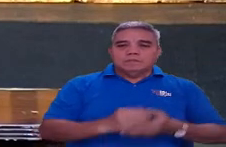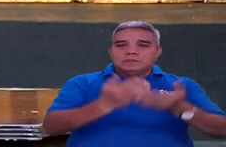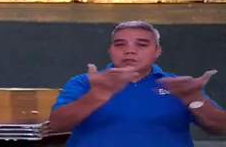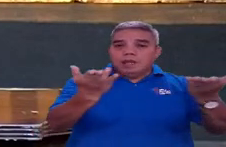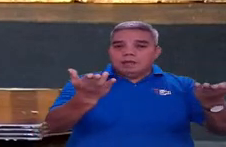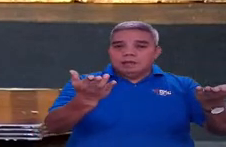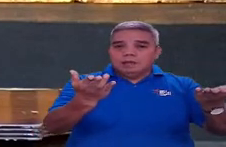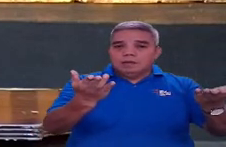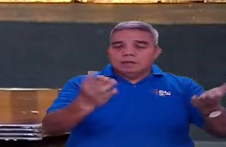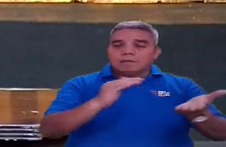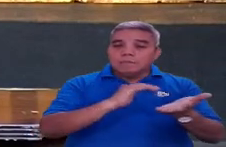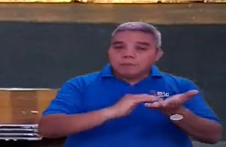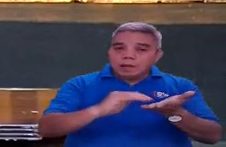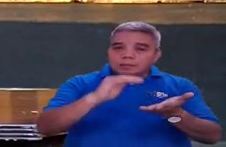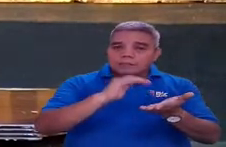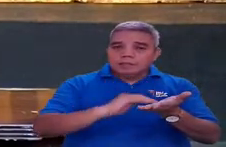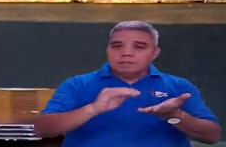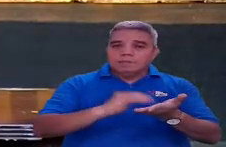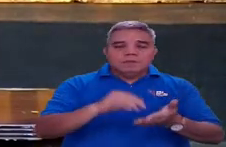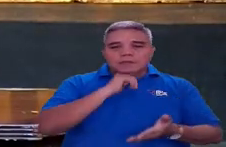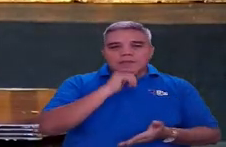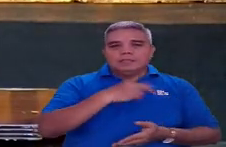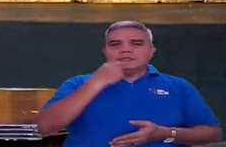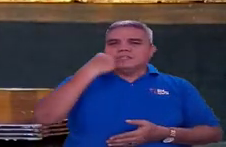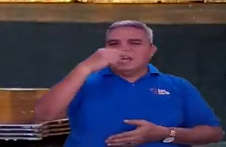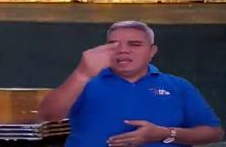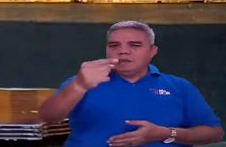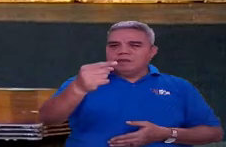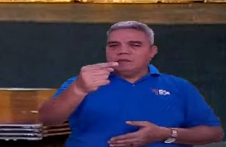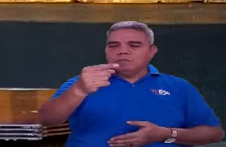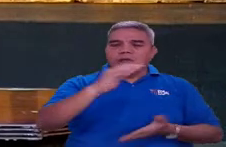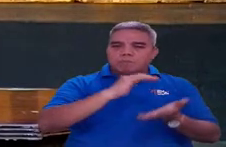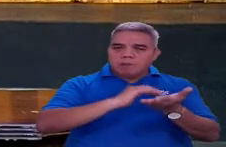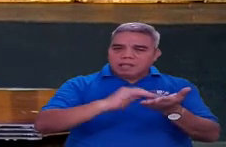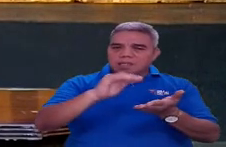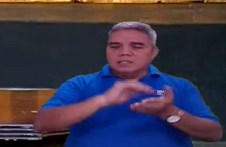Then, practice it. Not just say it.